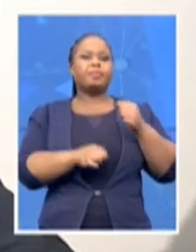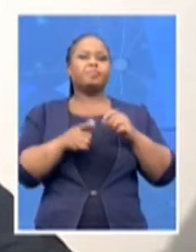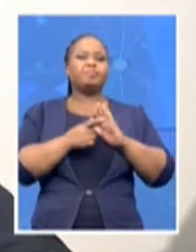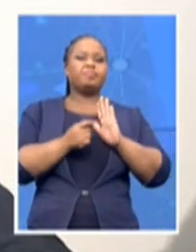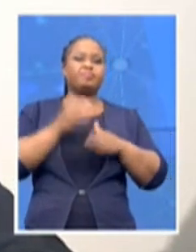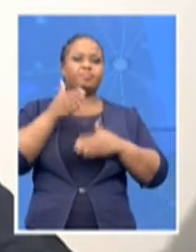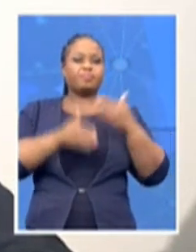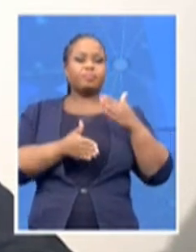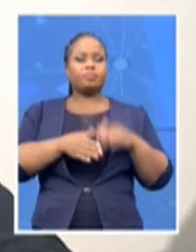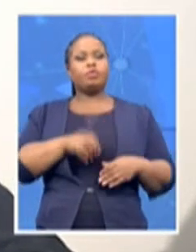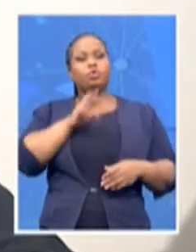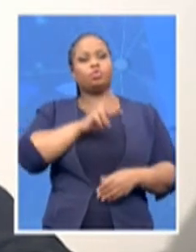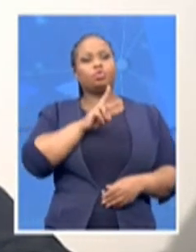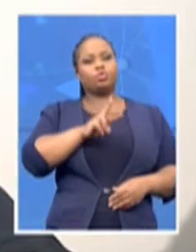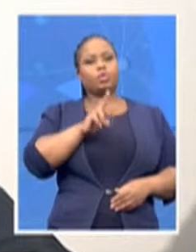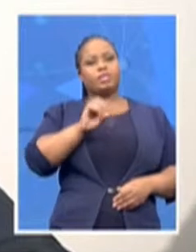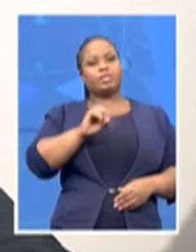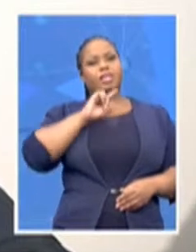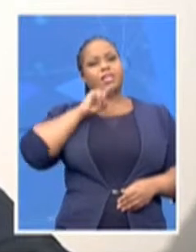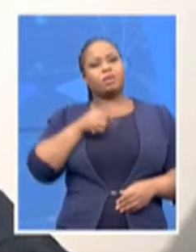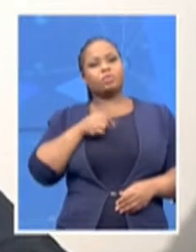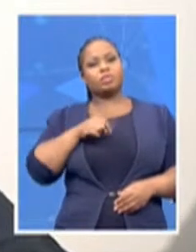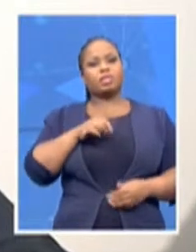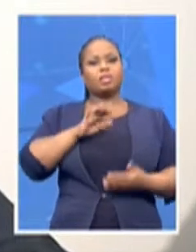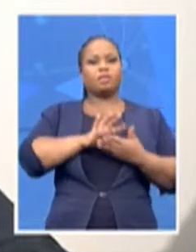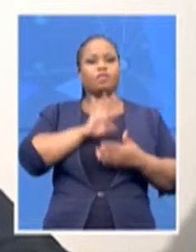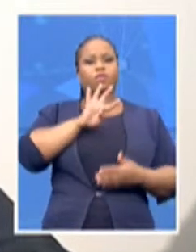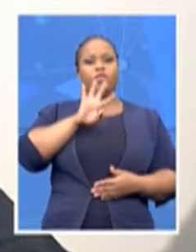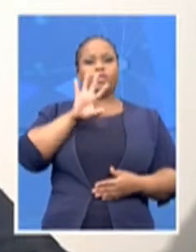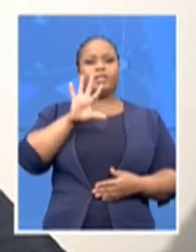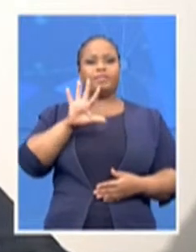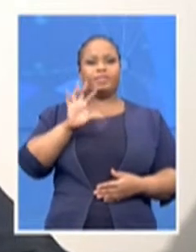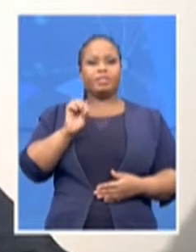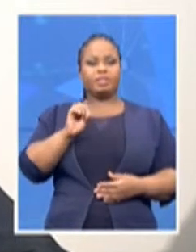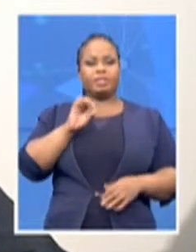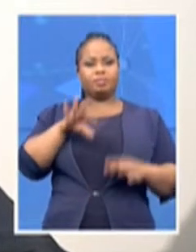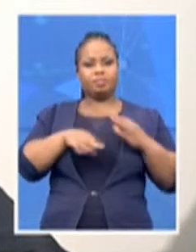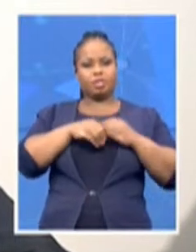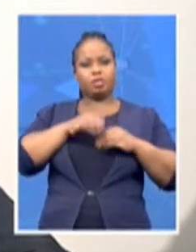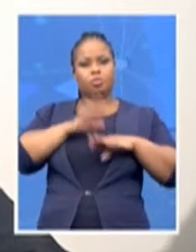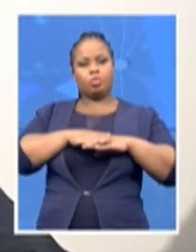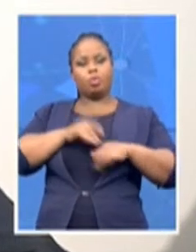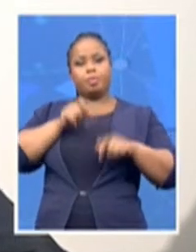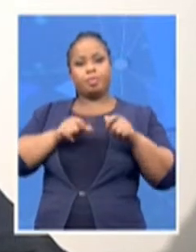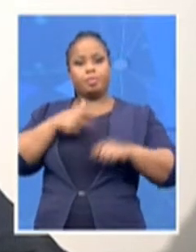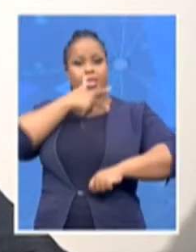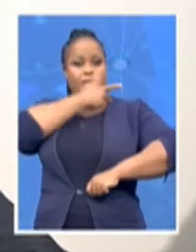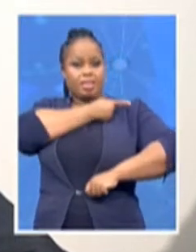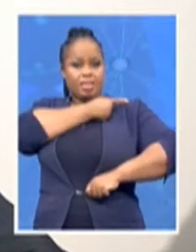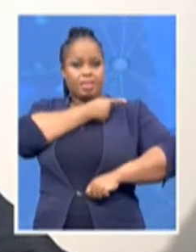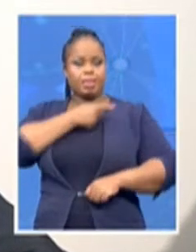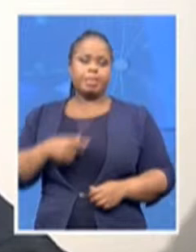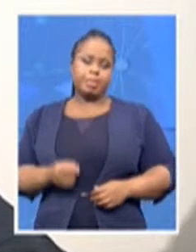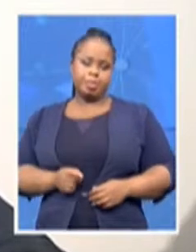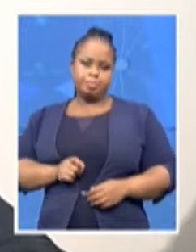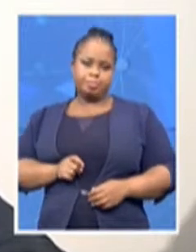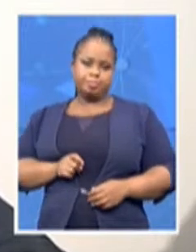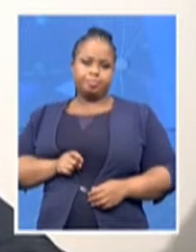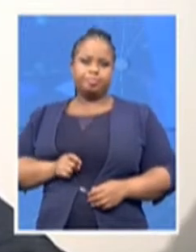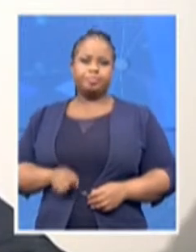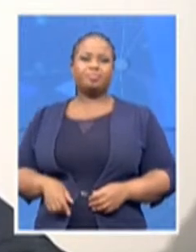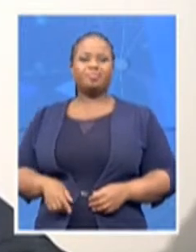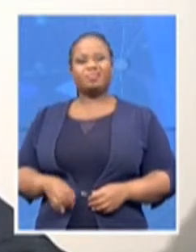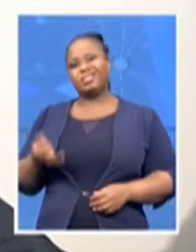220,450 new doses of vaccination. Now, that is still lower than the